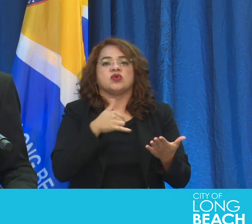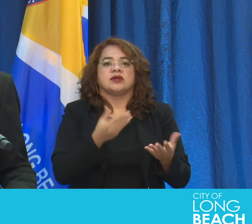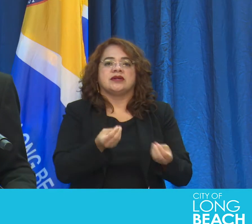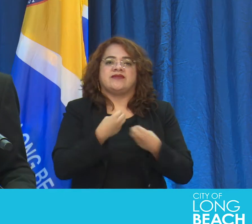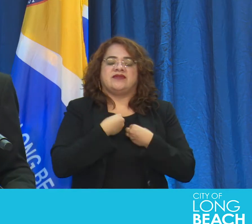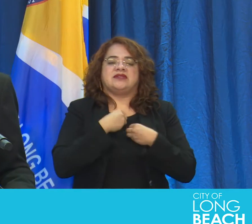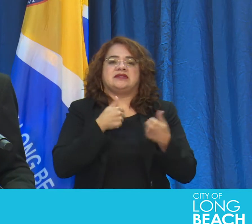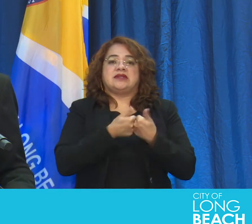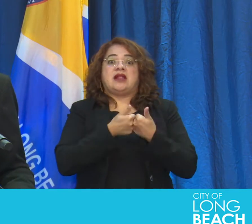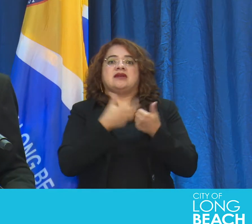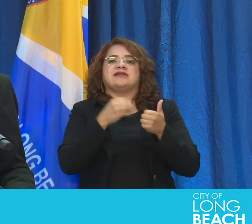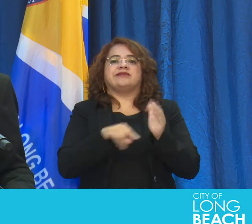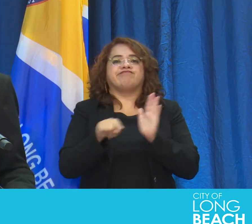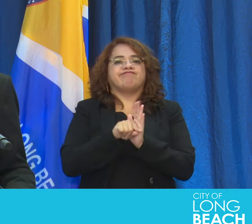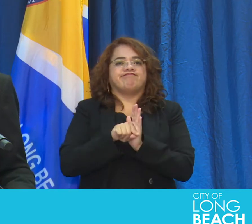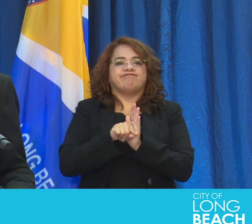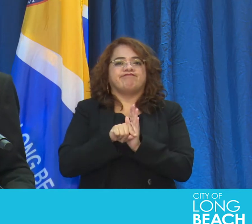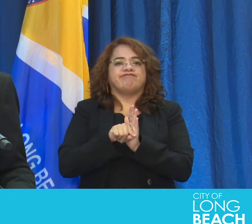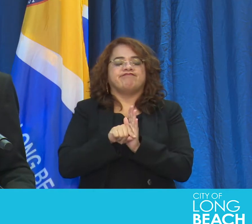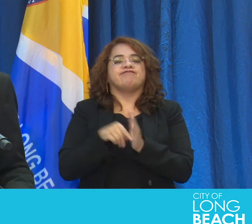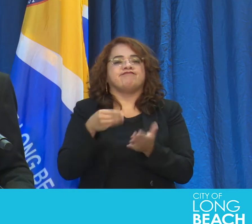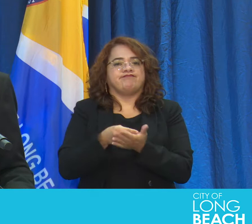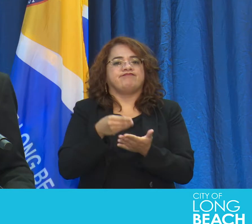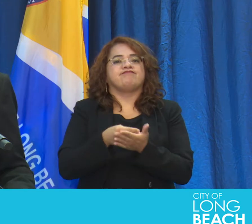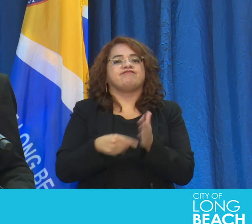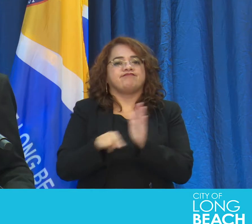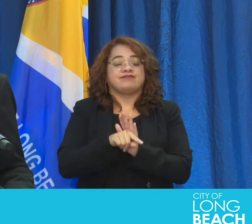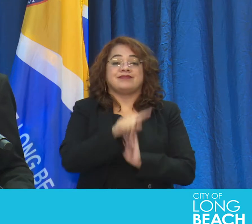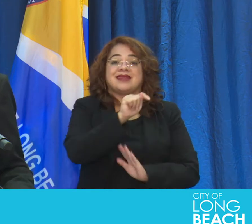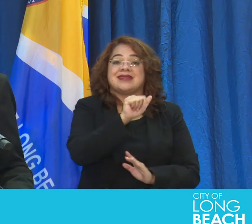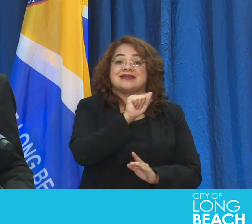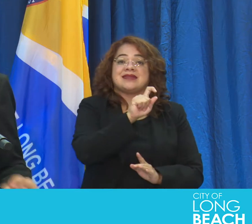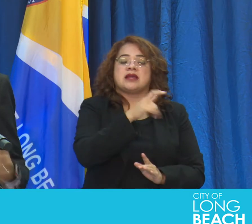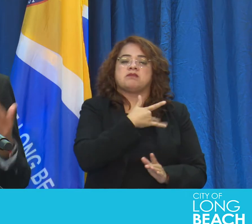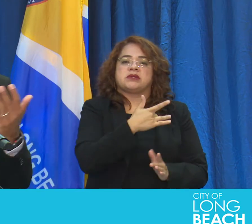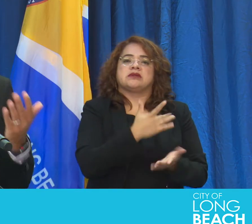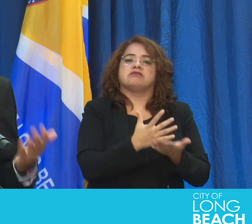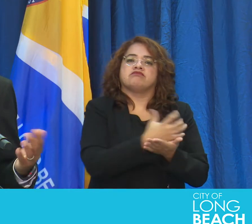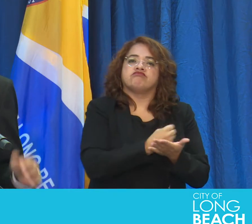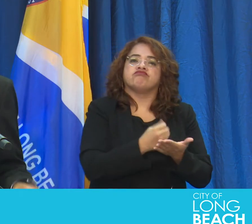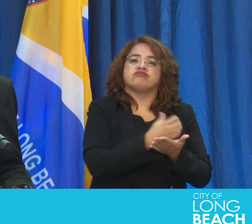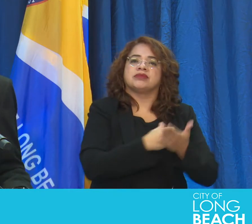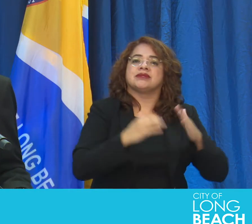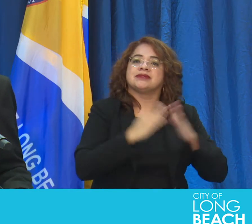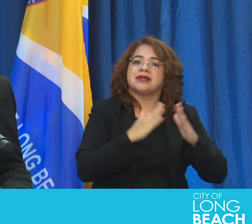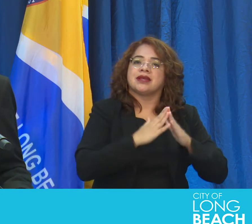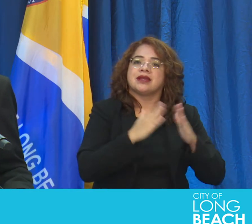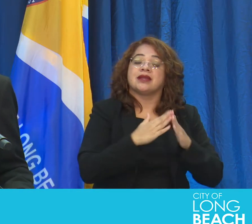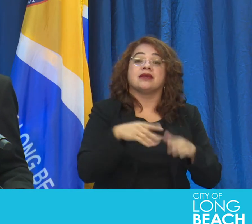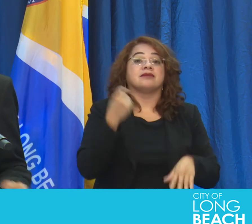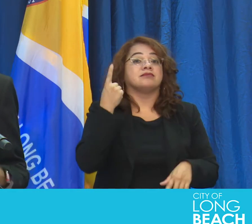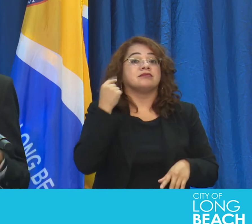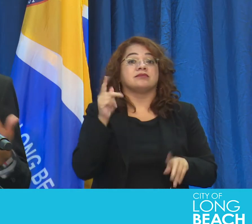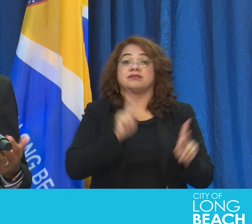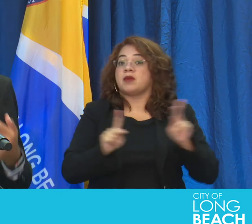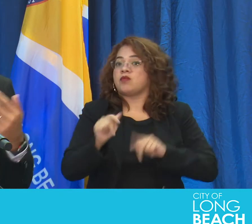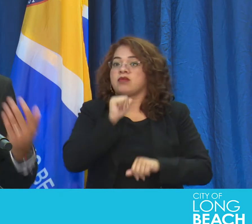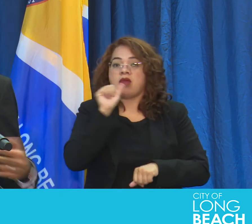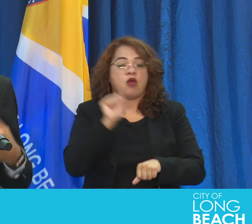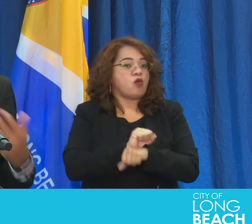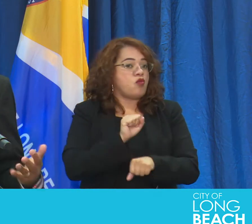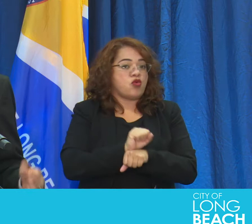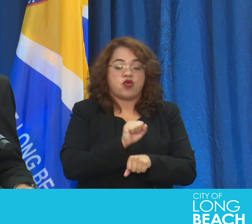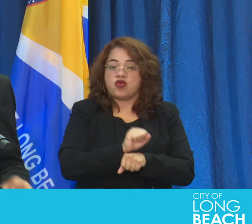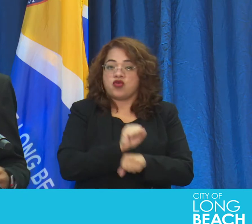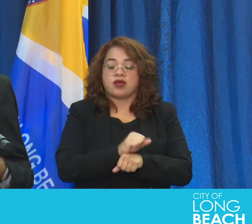significant budget deficit. As tax revenue is down, unemployment is real, and the city is not